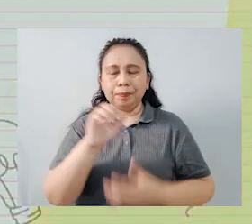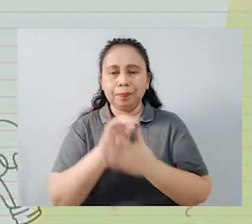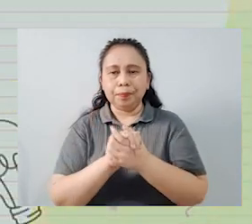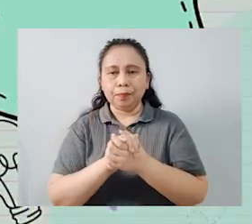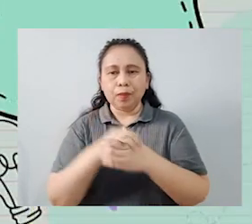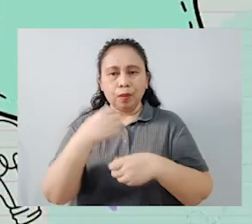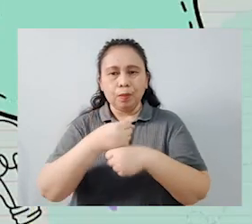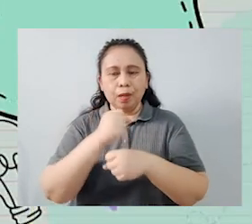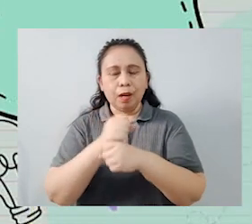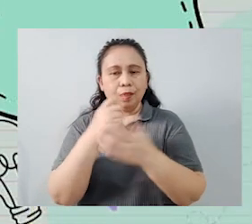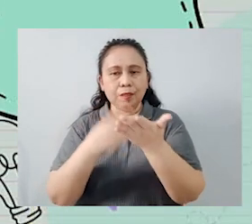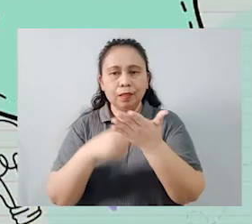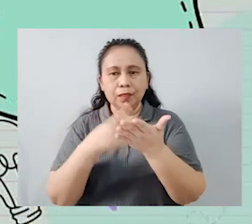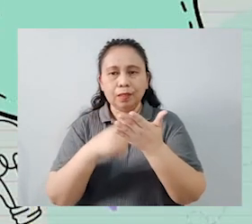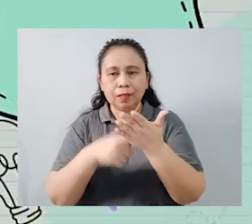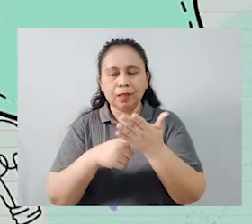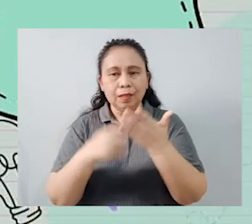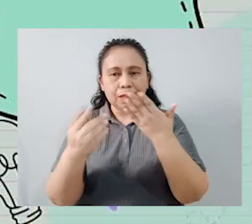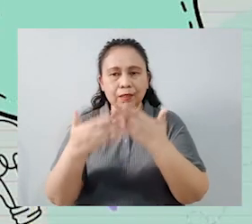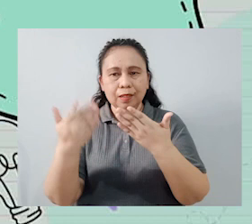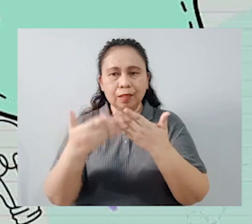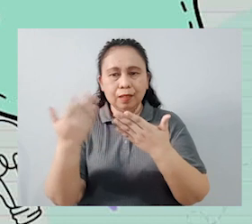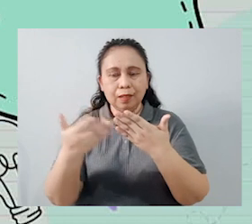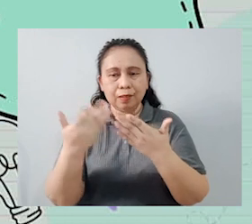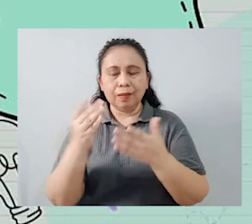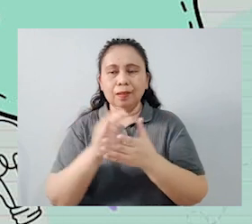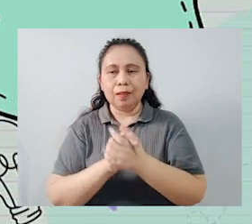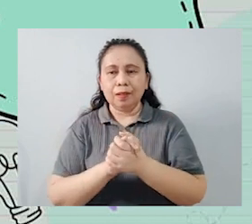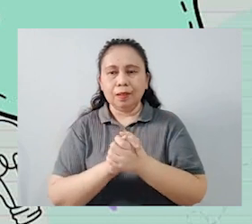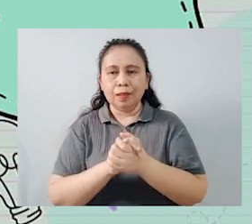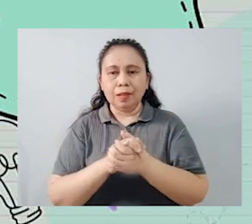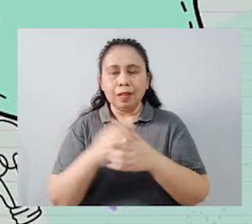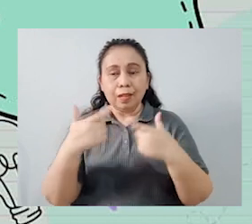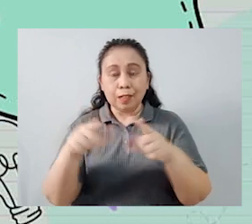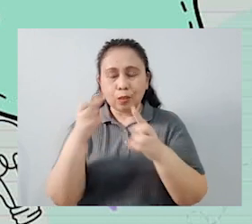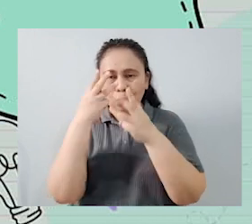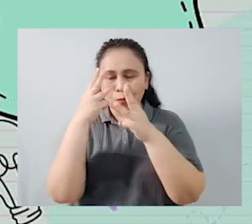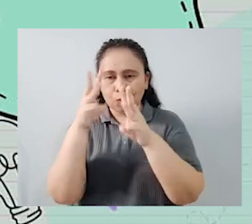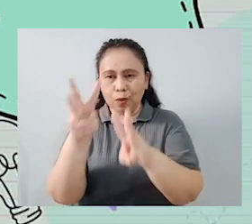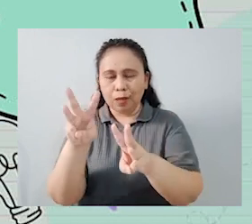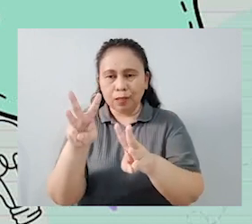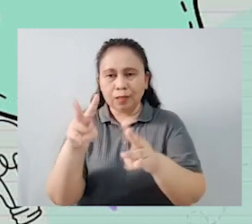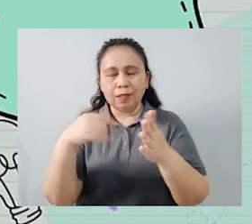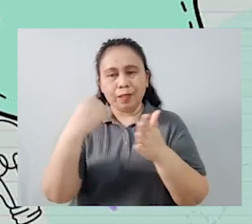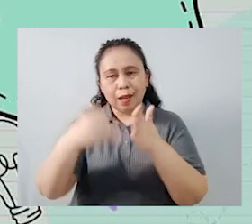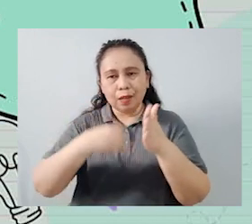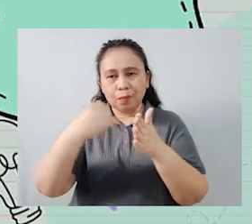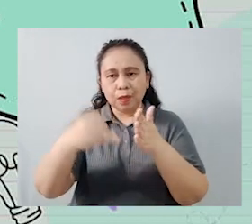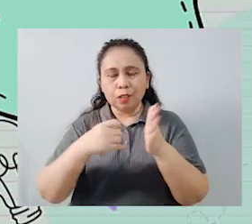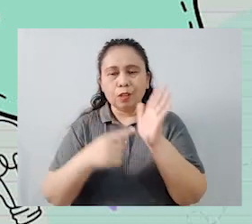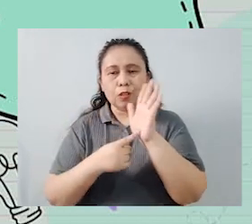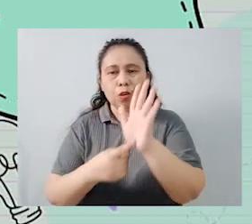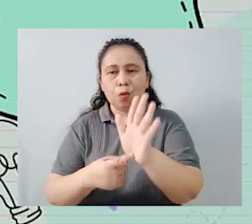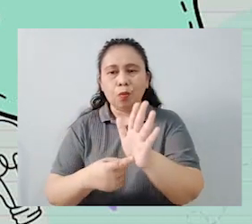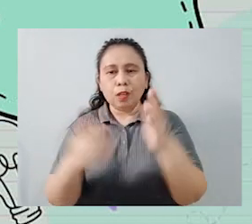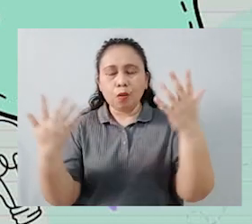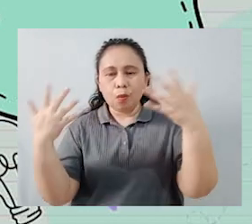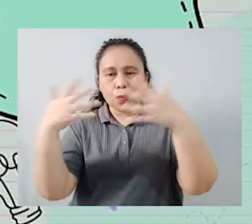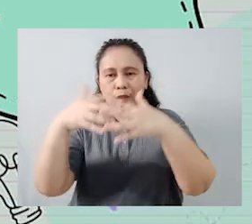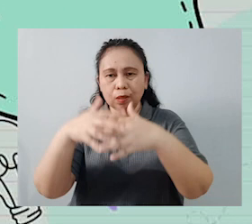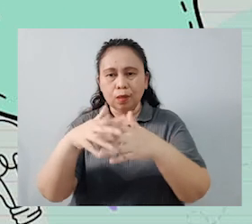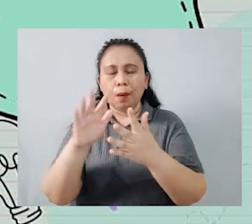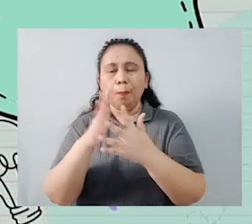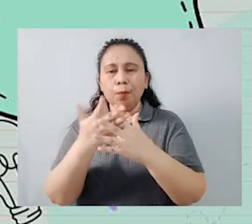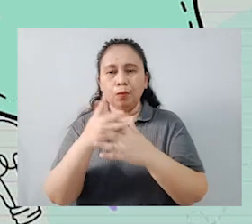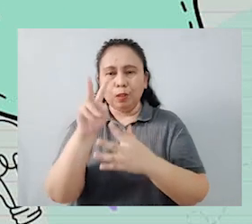To make our discussion even easier and simpler, let us watch these animations showing the convergence